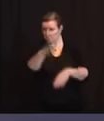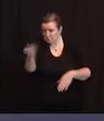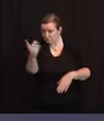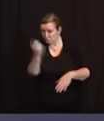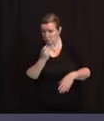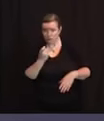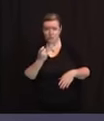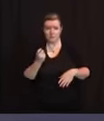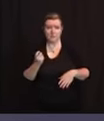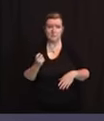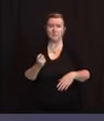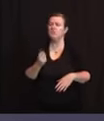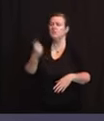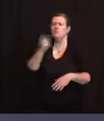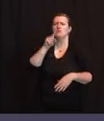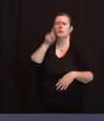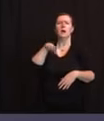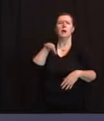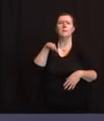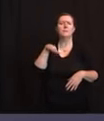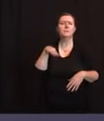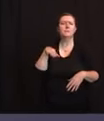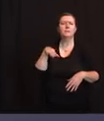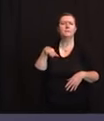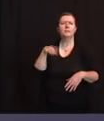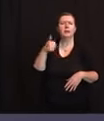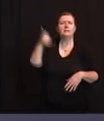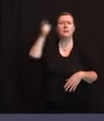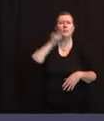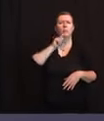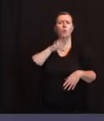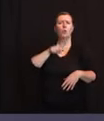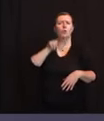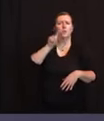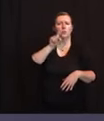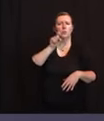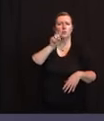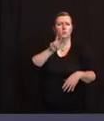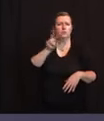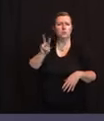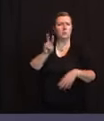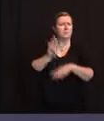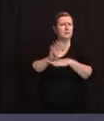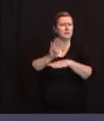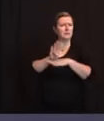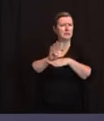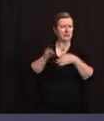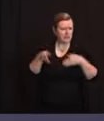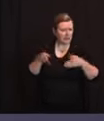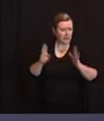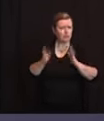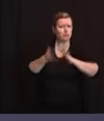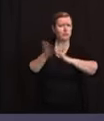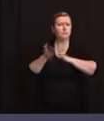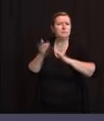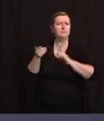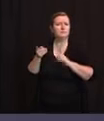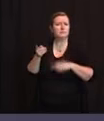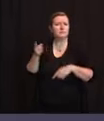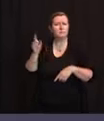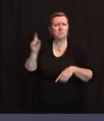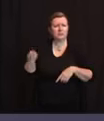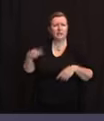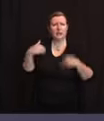Governor, Executive Order 122 requires essential retail businesses that are still permitted to operate in New Jersey to adopt aggressive social distancing